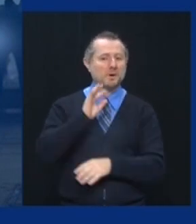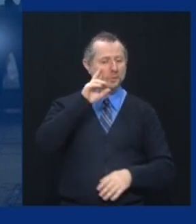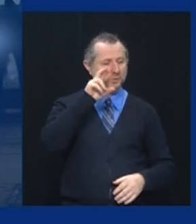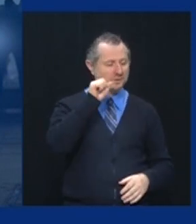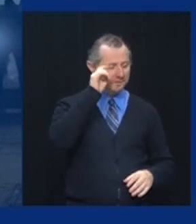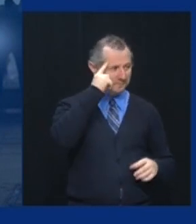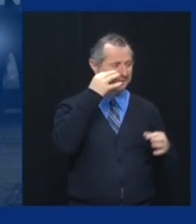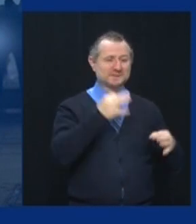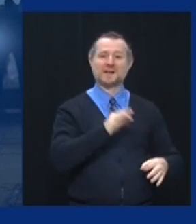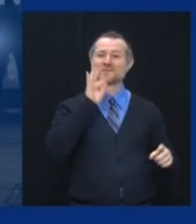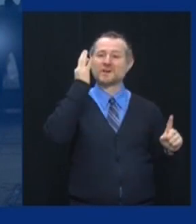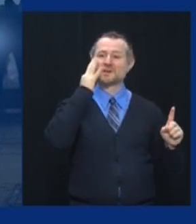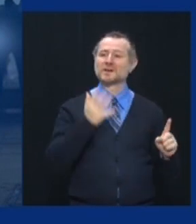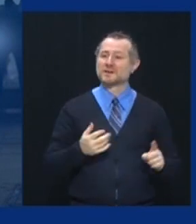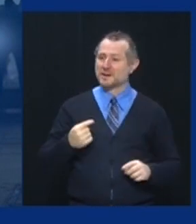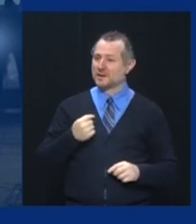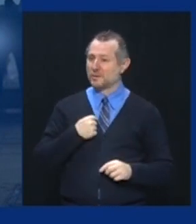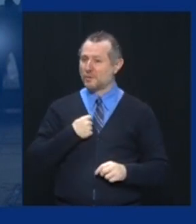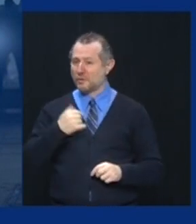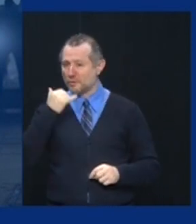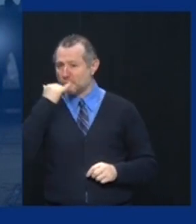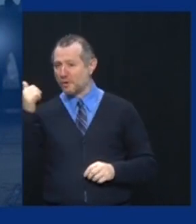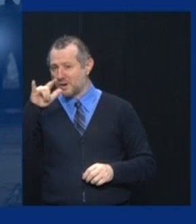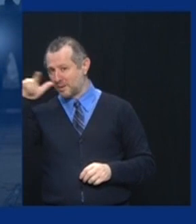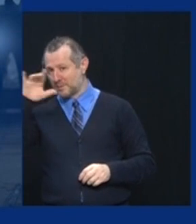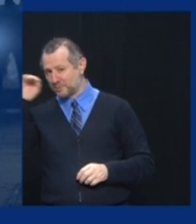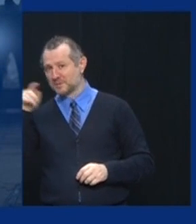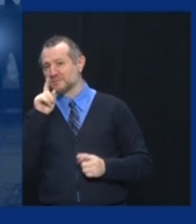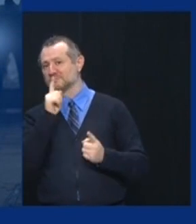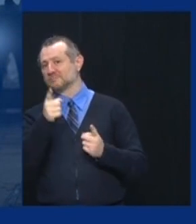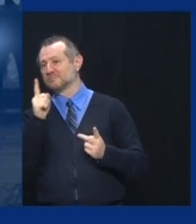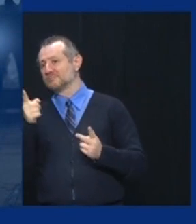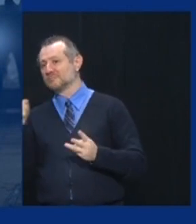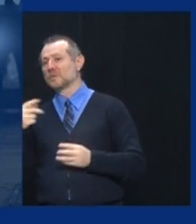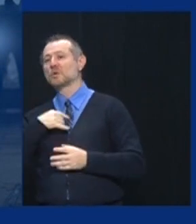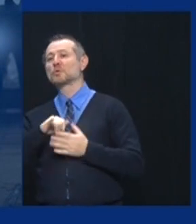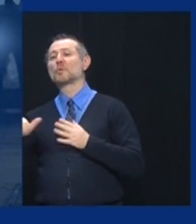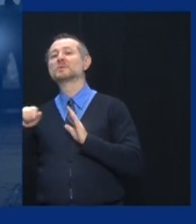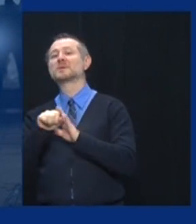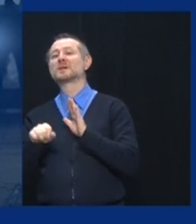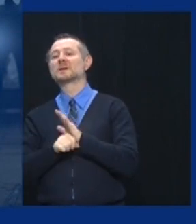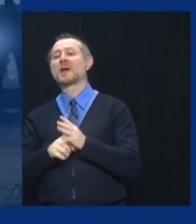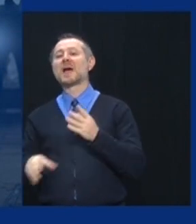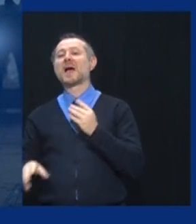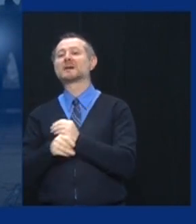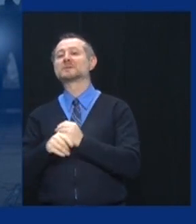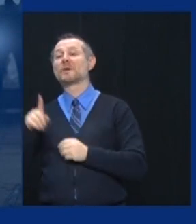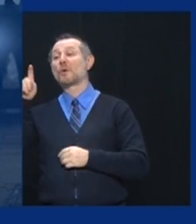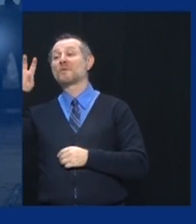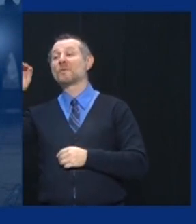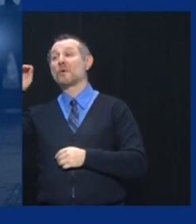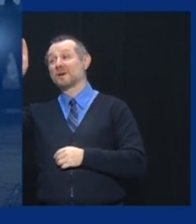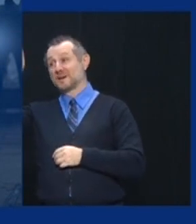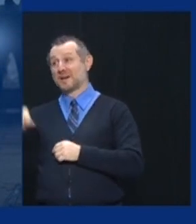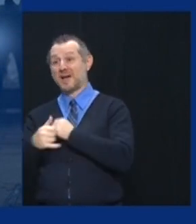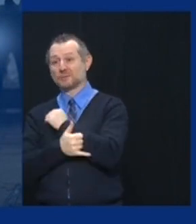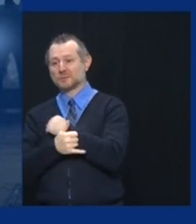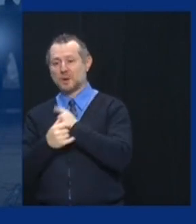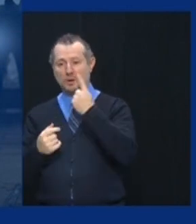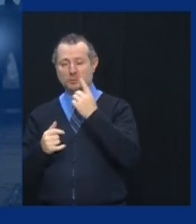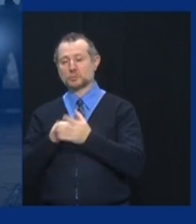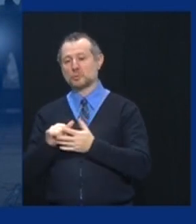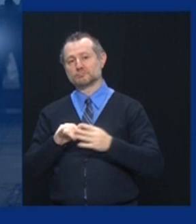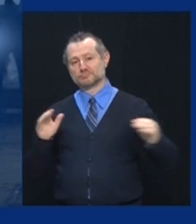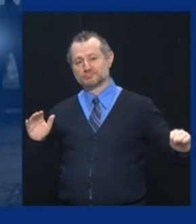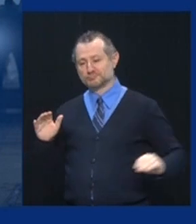the airlines and I said, I want New York to be added to the 140 countries. And they added New York to the